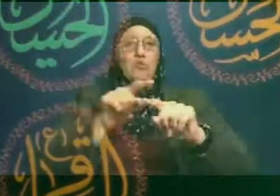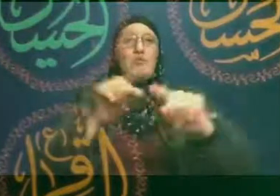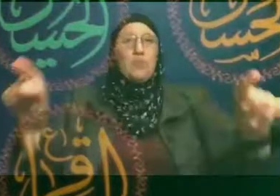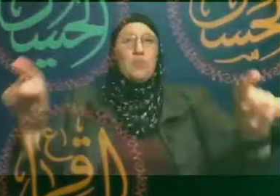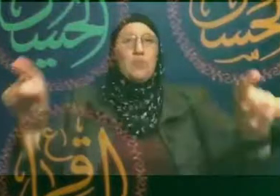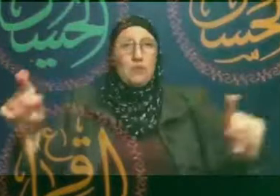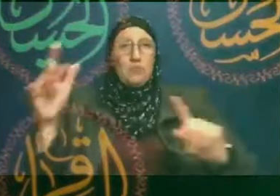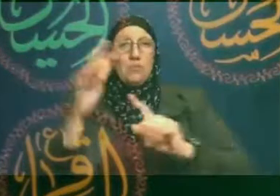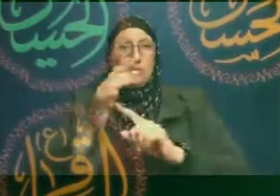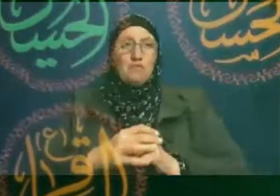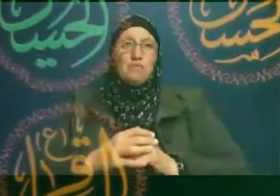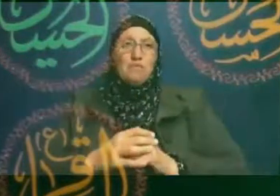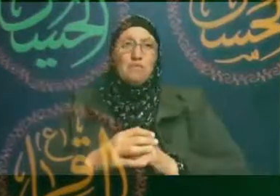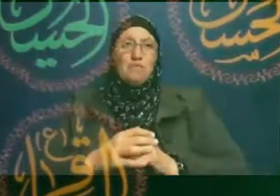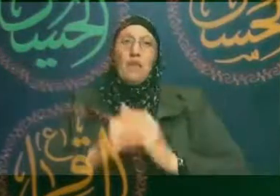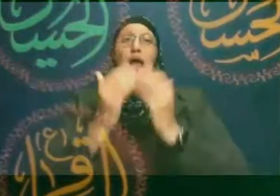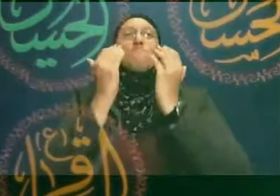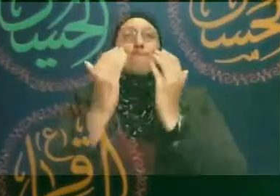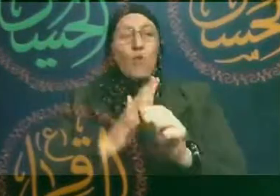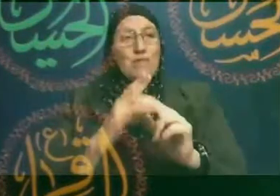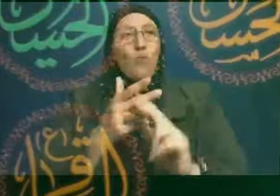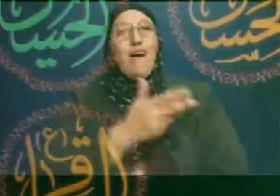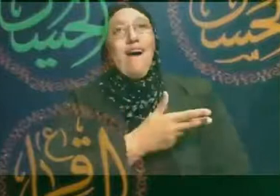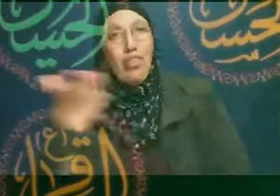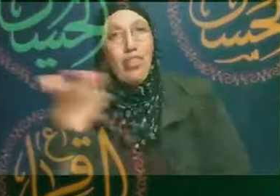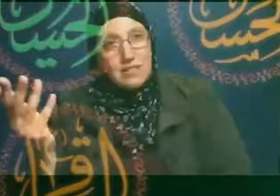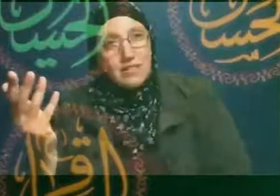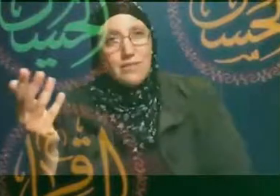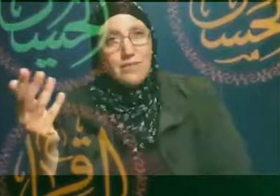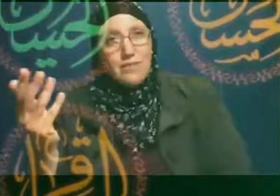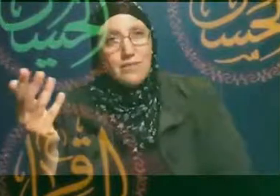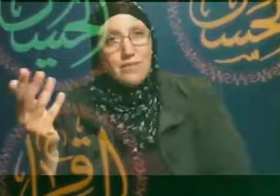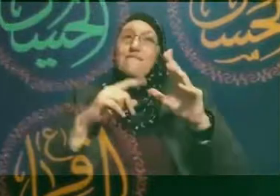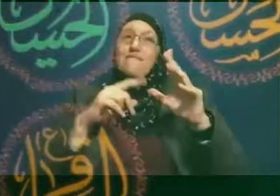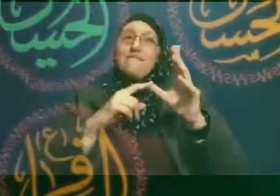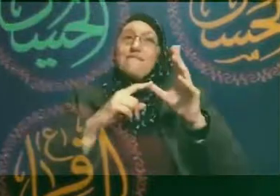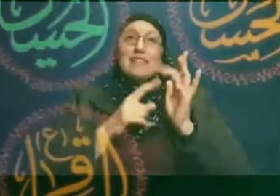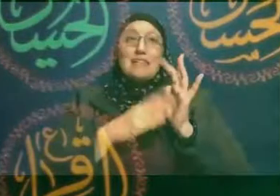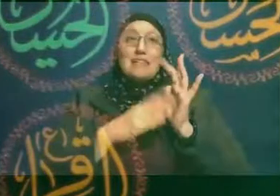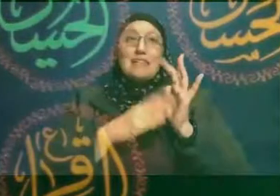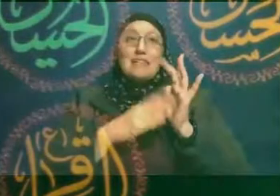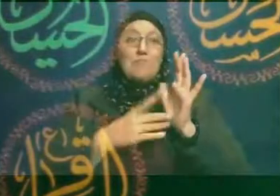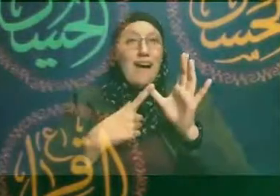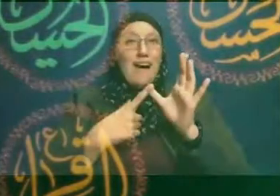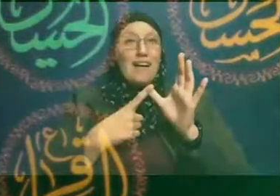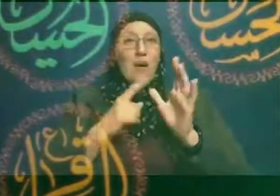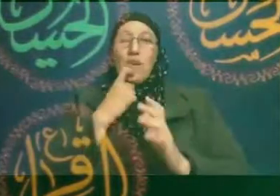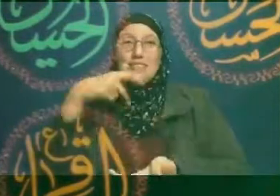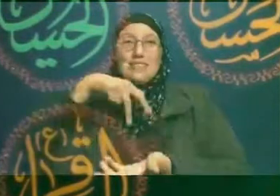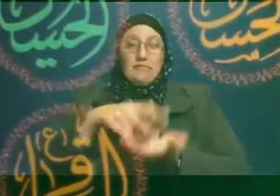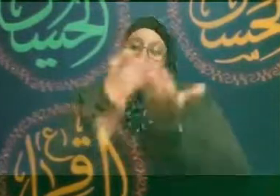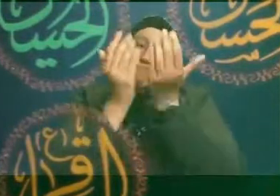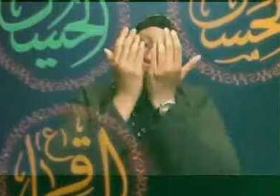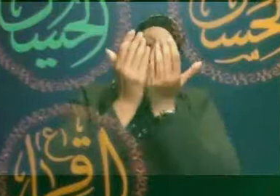Pray for others. Fatima al-Zahra, salamullah alayha, she was standing on her feet the whole night